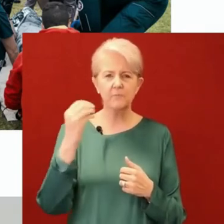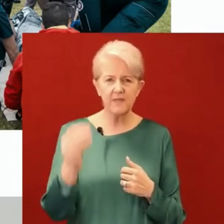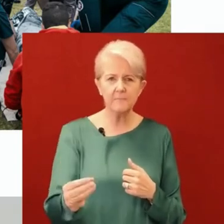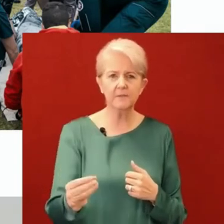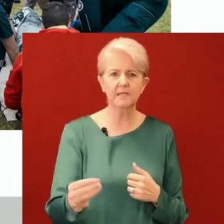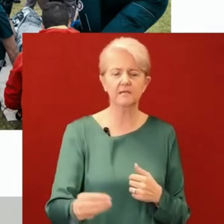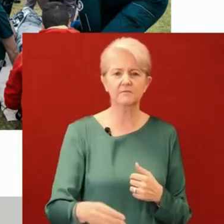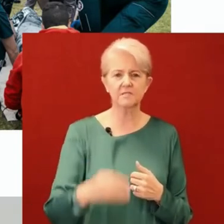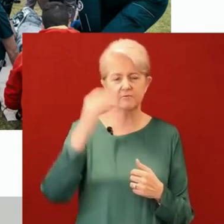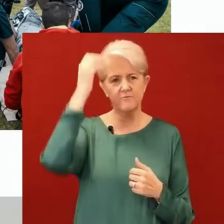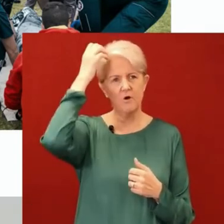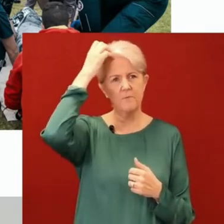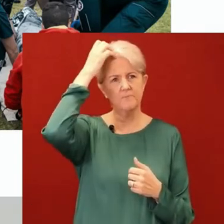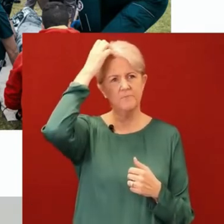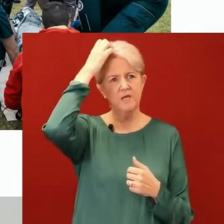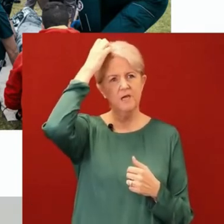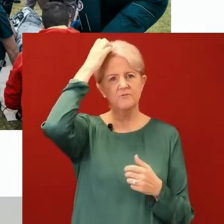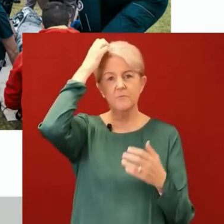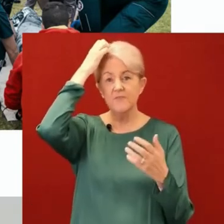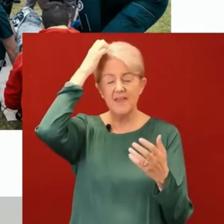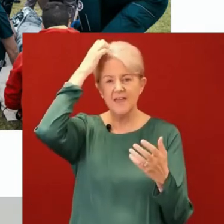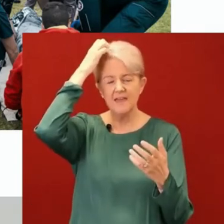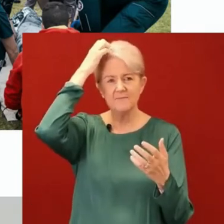experiences, from their beliefs,